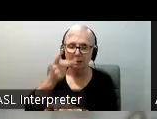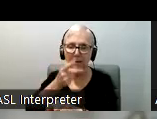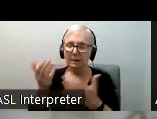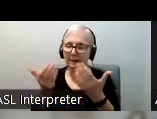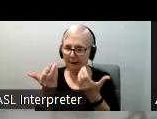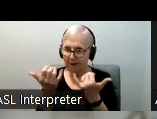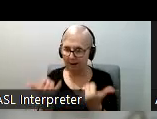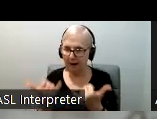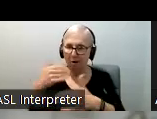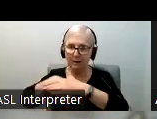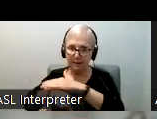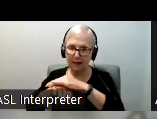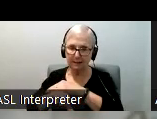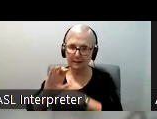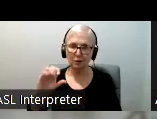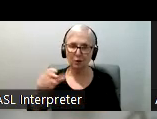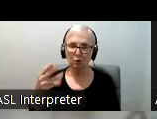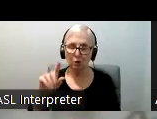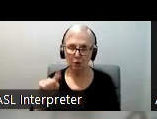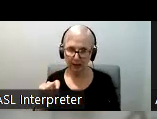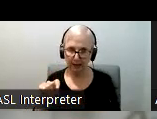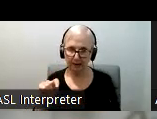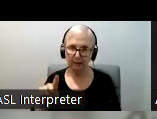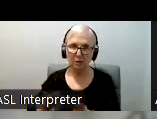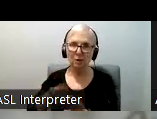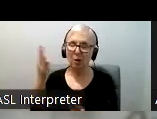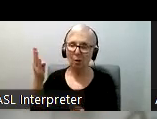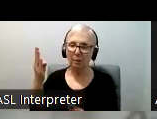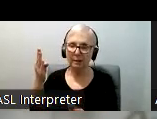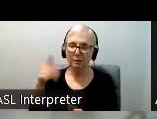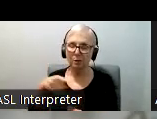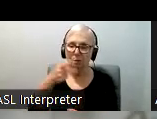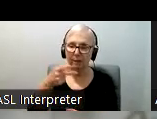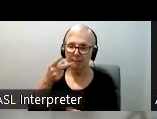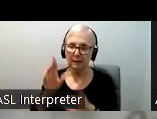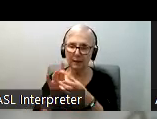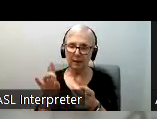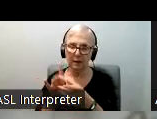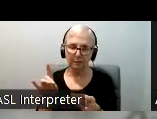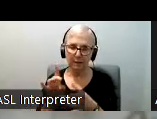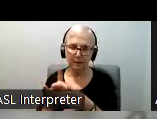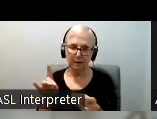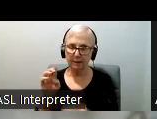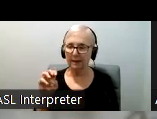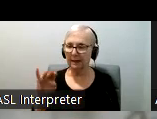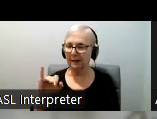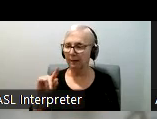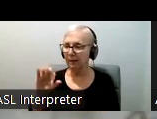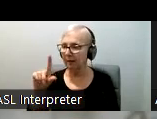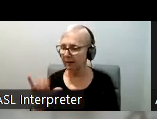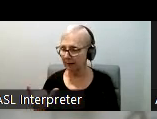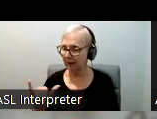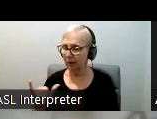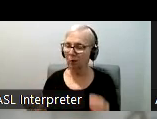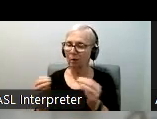access to the chat. So it is open to public comment. And Emily, you are more than welcome